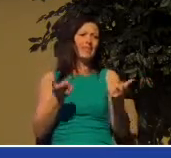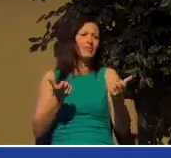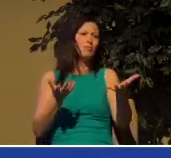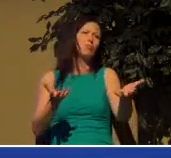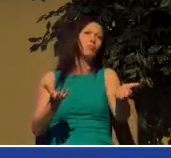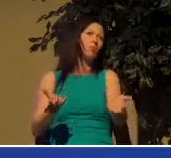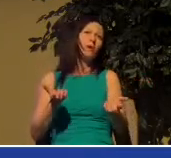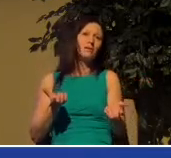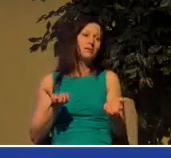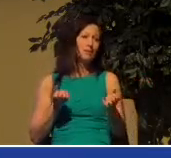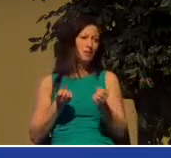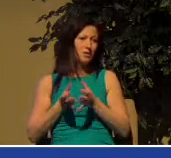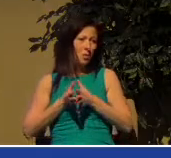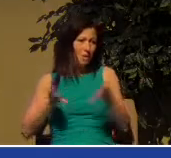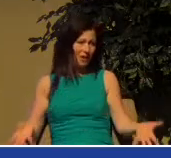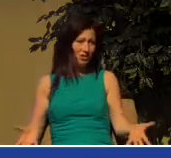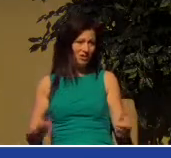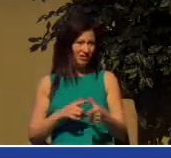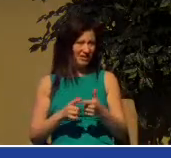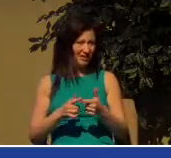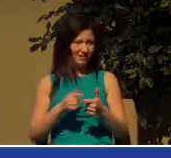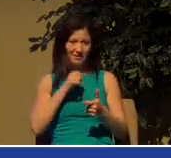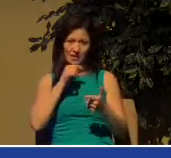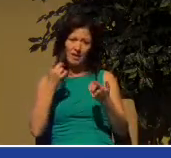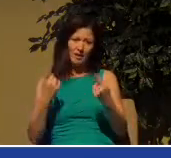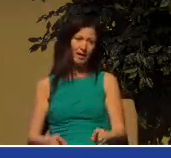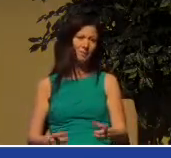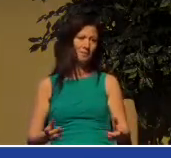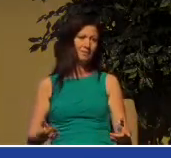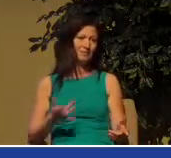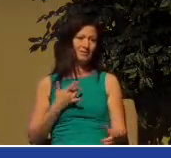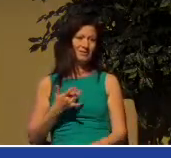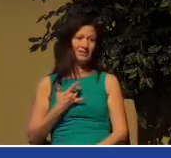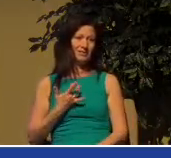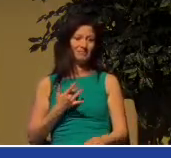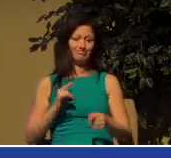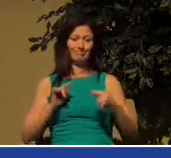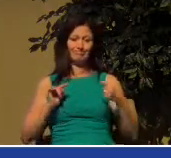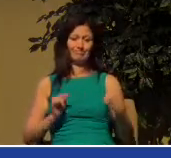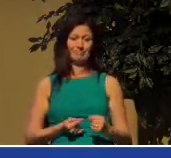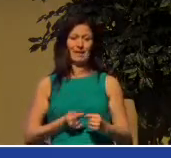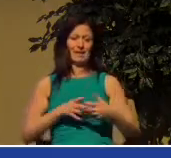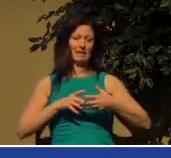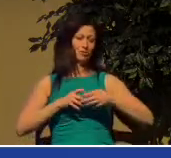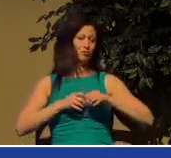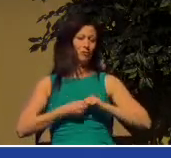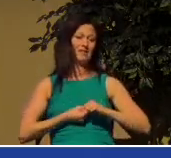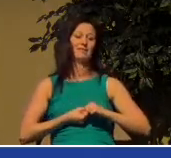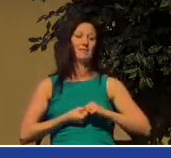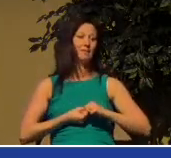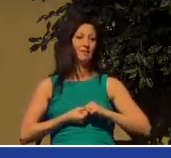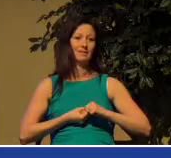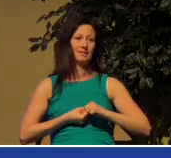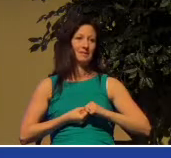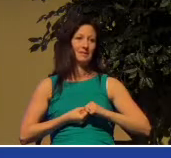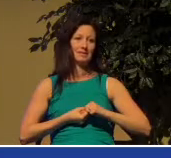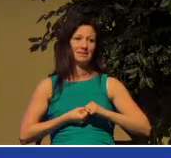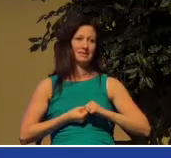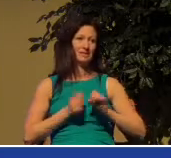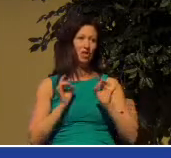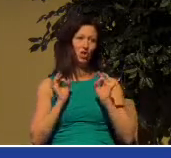fulfilled, and then it doesn't happen. The pain is unlike anything that you have